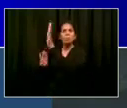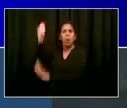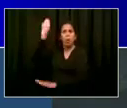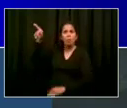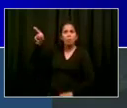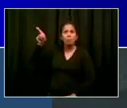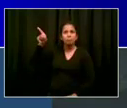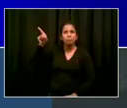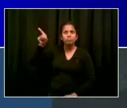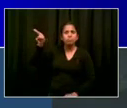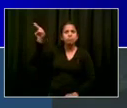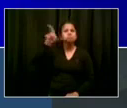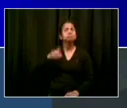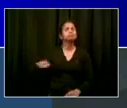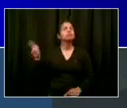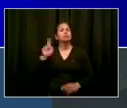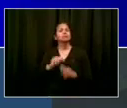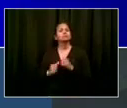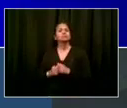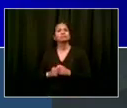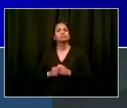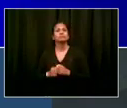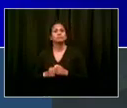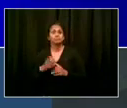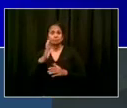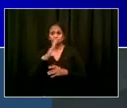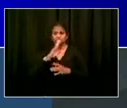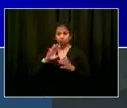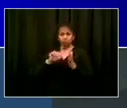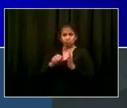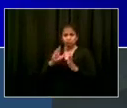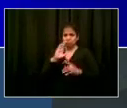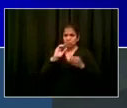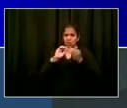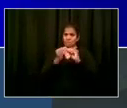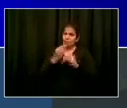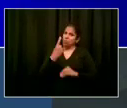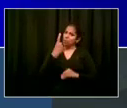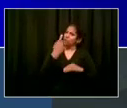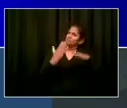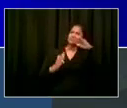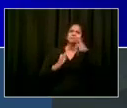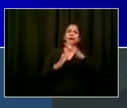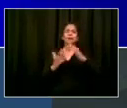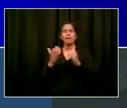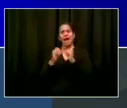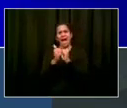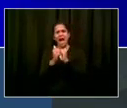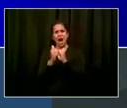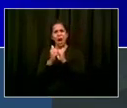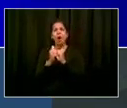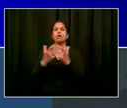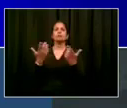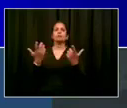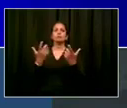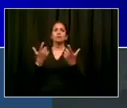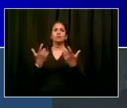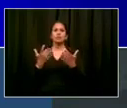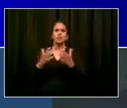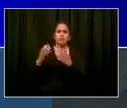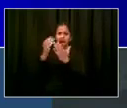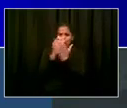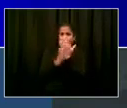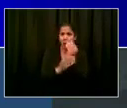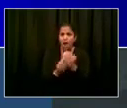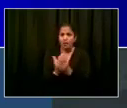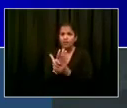We want people to really get what to do right. You're going to hear from our health commissioner, but I'm going to tell you, just to begin with, think